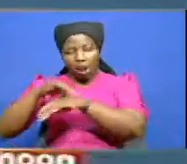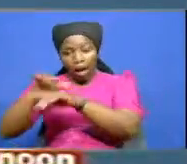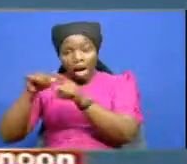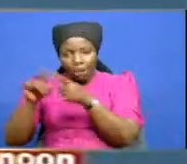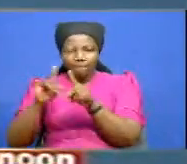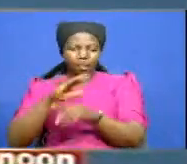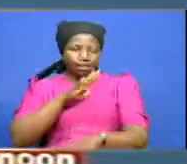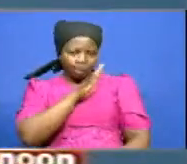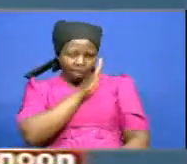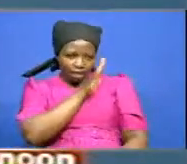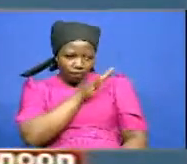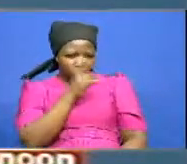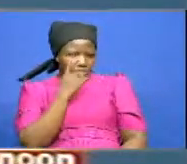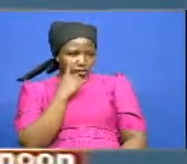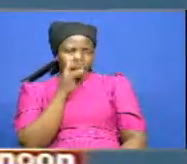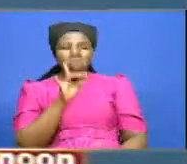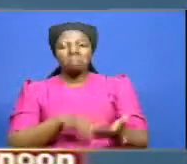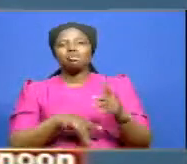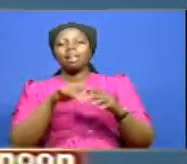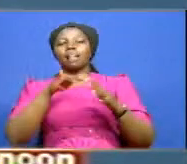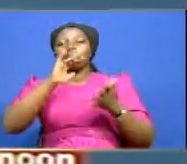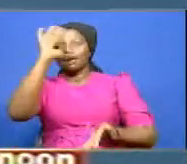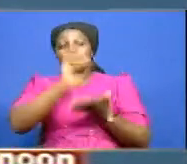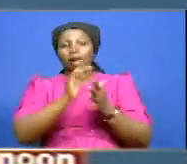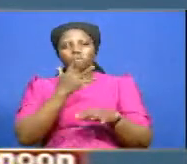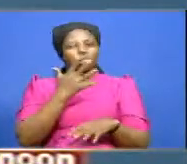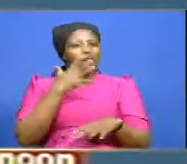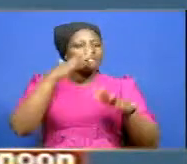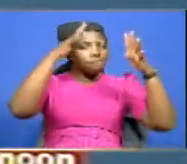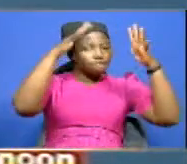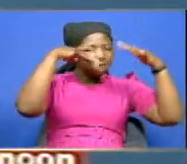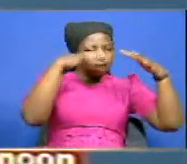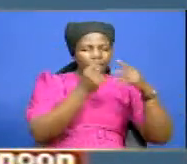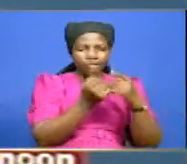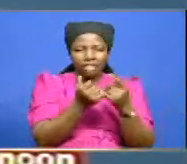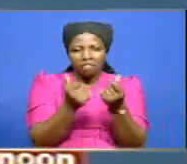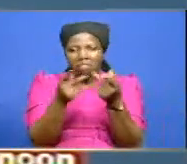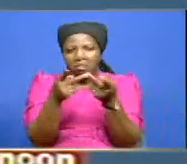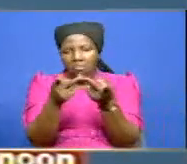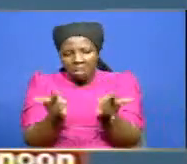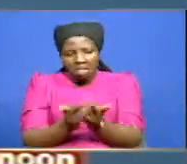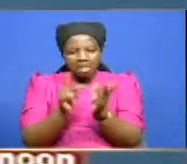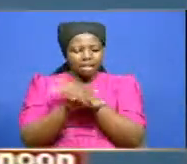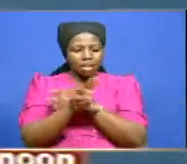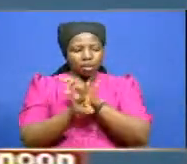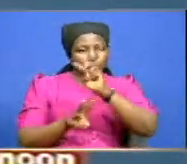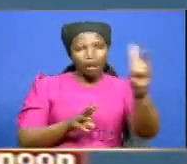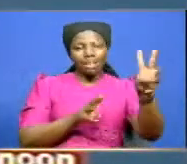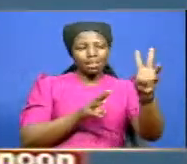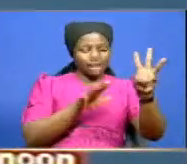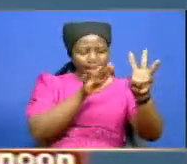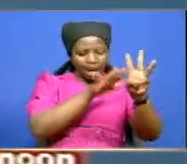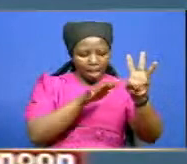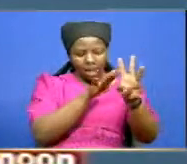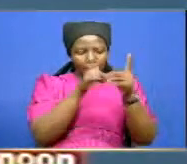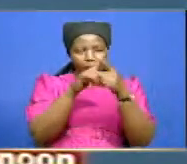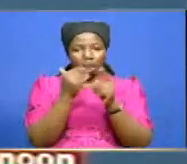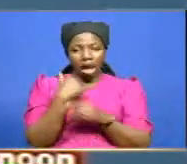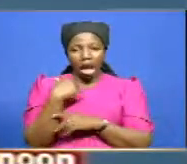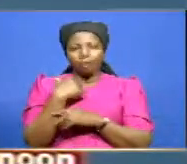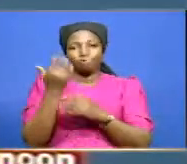the afternoon, we'll see a reduction of wet conditions over a few areas over the western parts of the country, but there'll be showers over